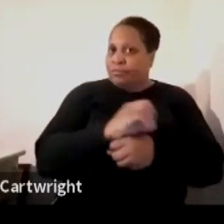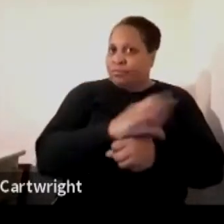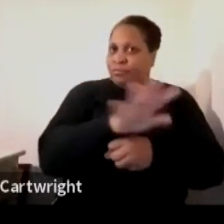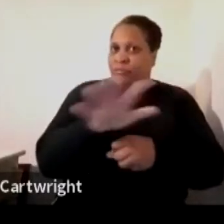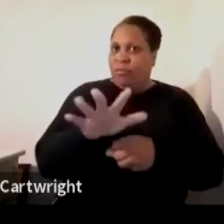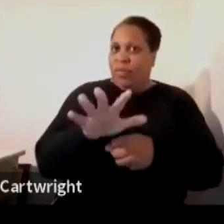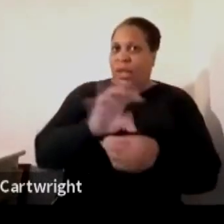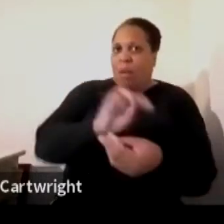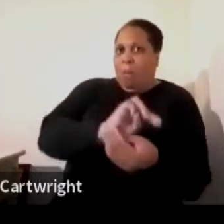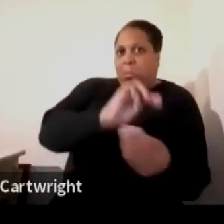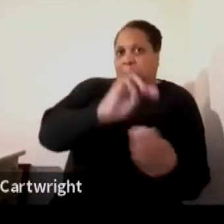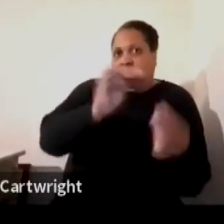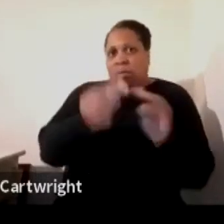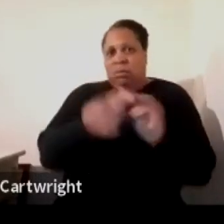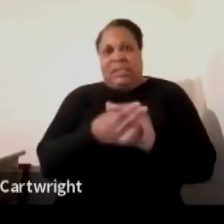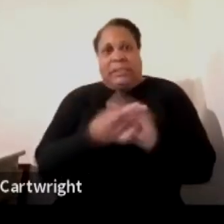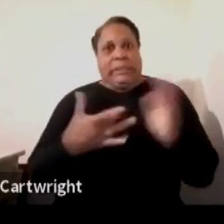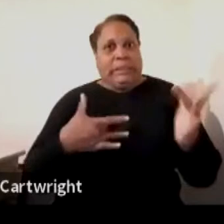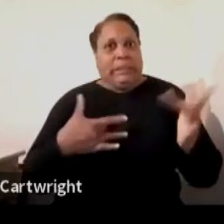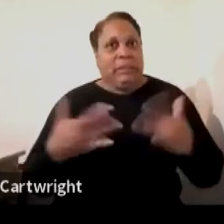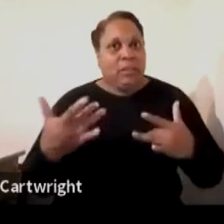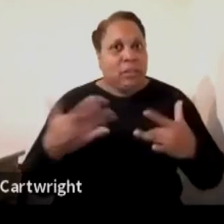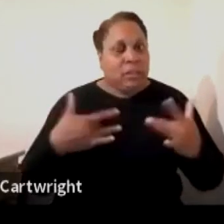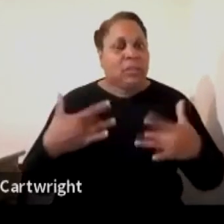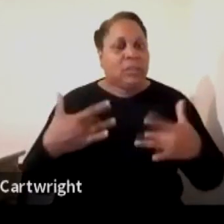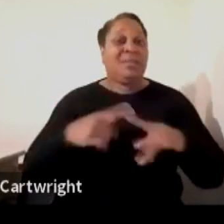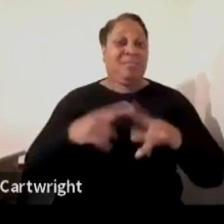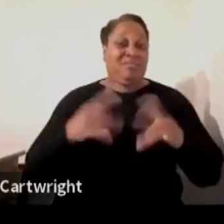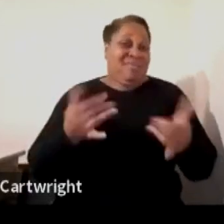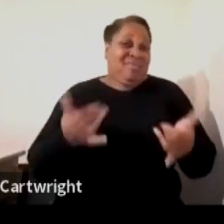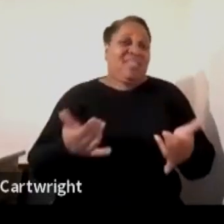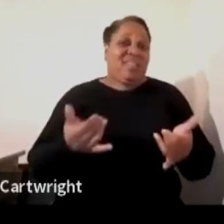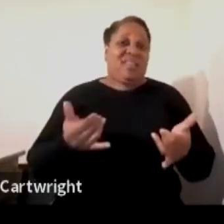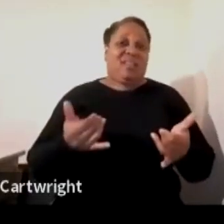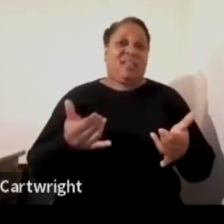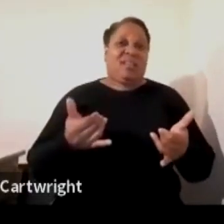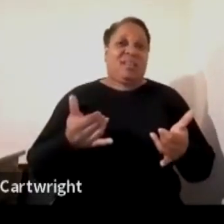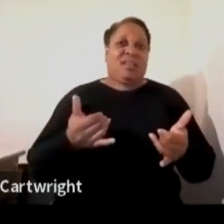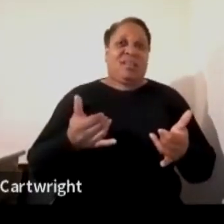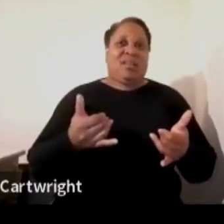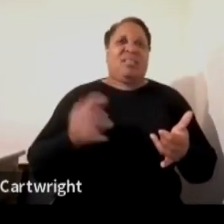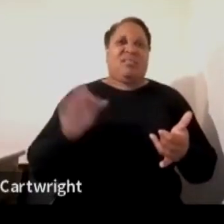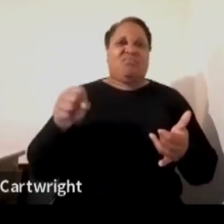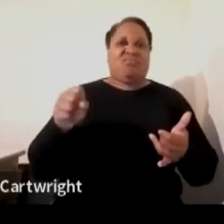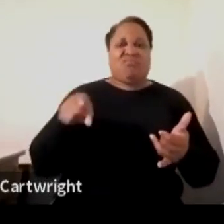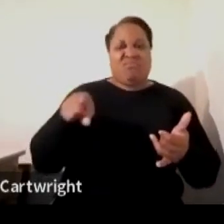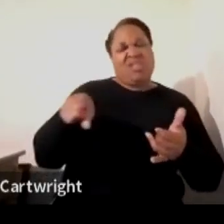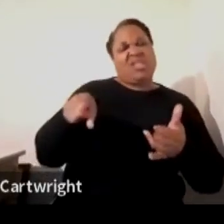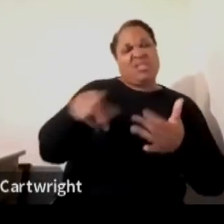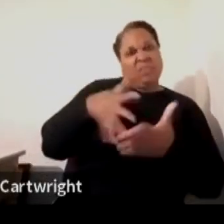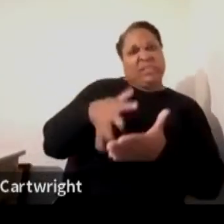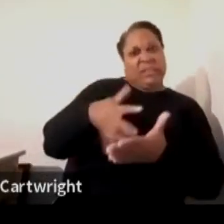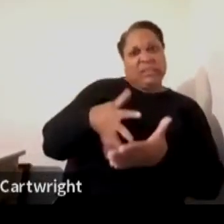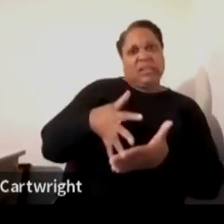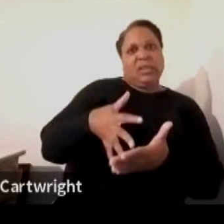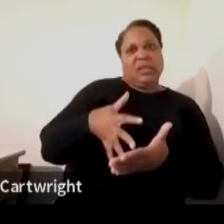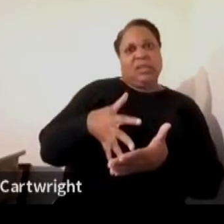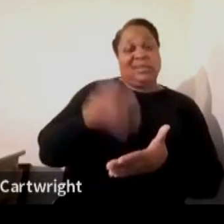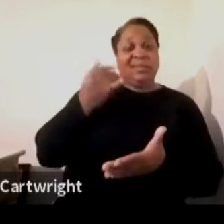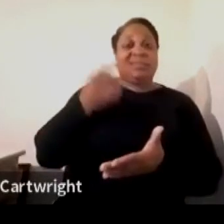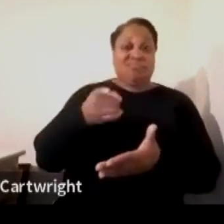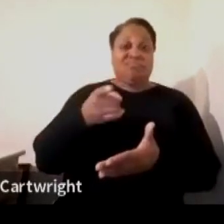is worrying, but at the moment, I believe the first strain had been studied, and I believe CMA, you can correct me if I'm